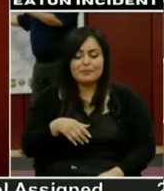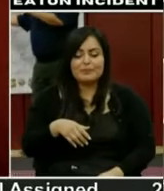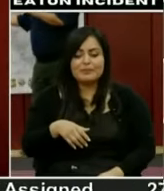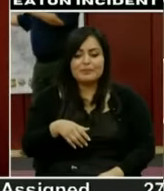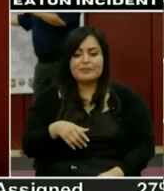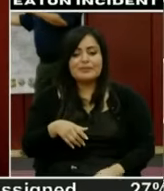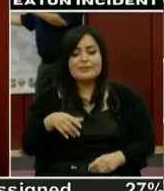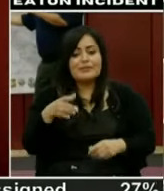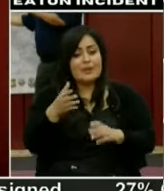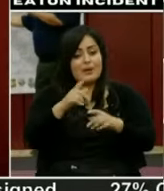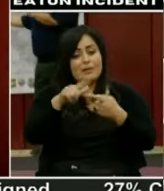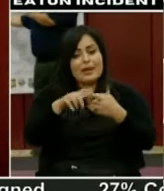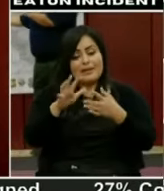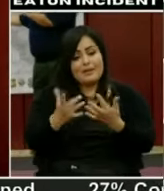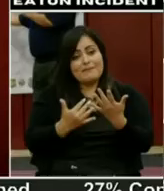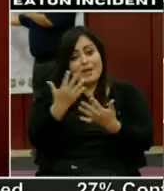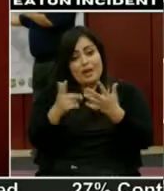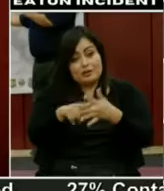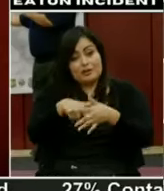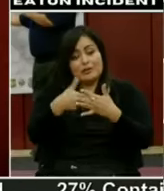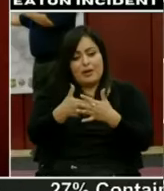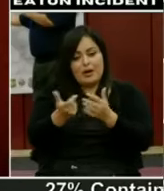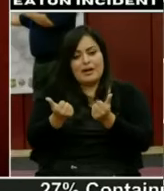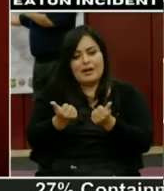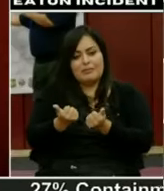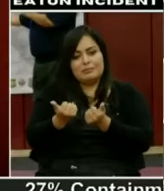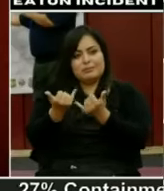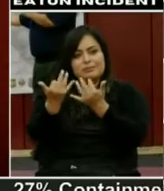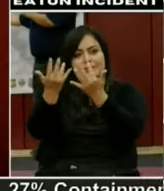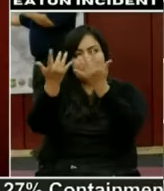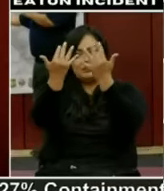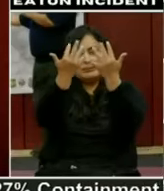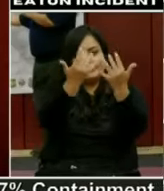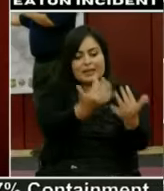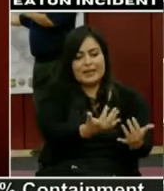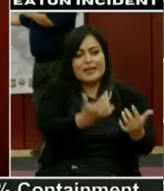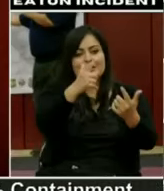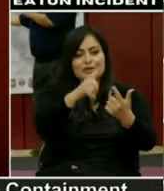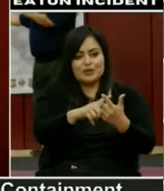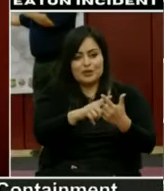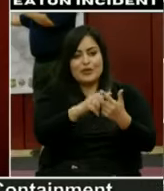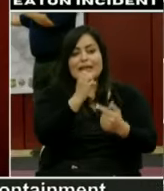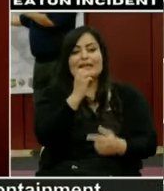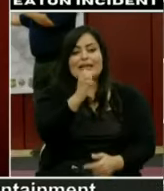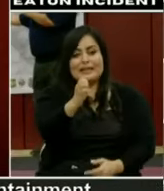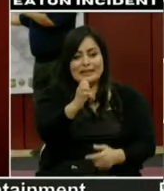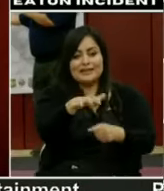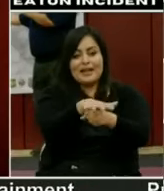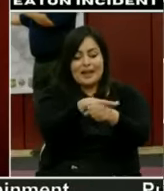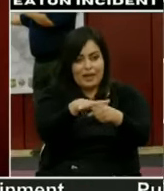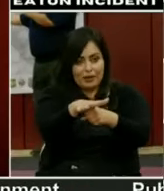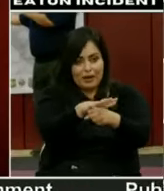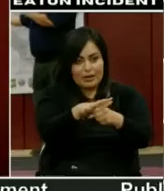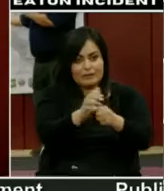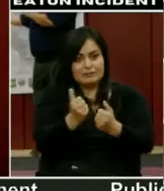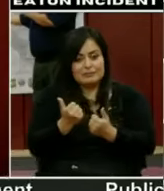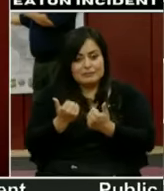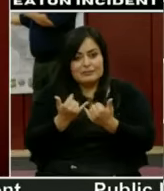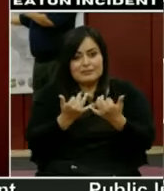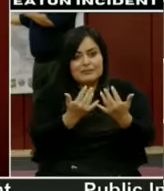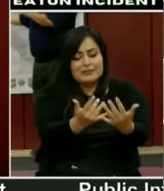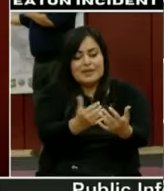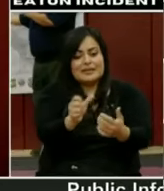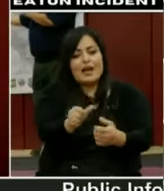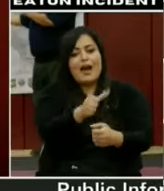of the fire crossed, spotted across the road system here to the east. This is another section of the